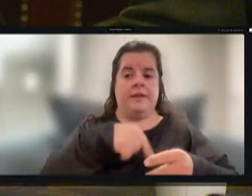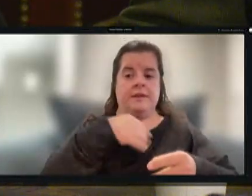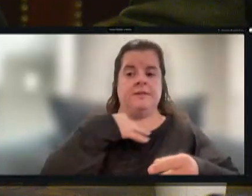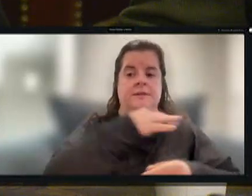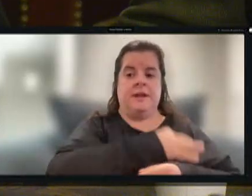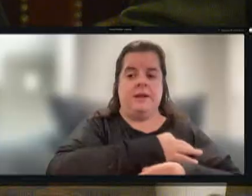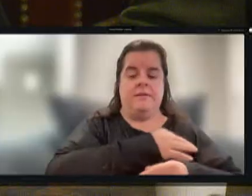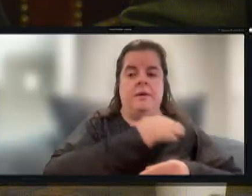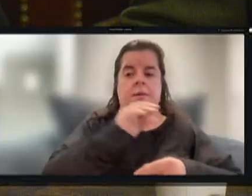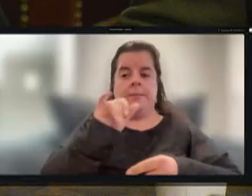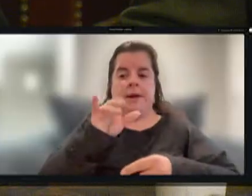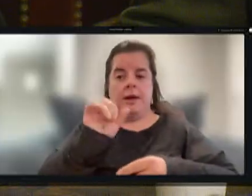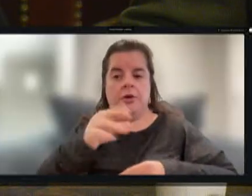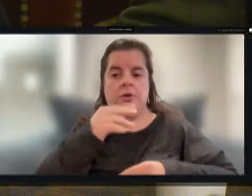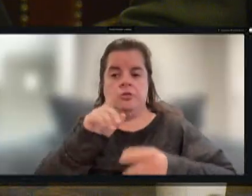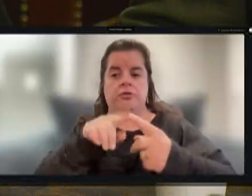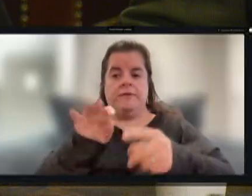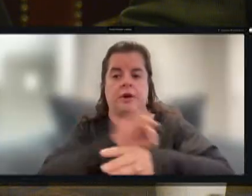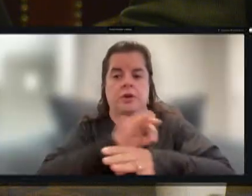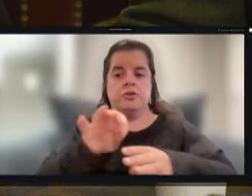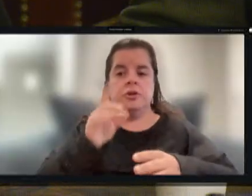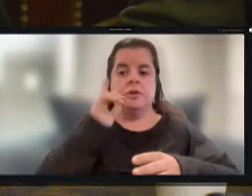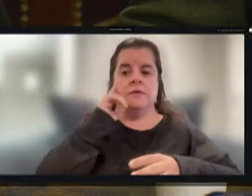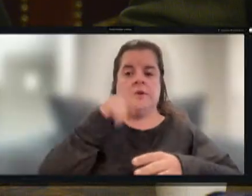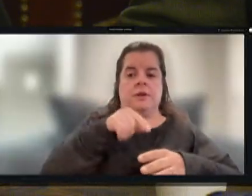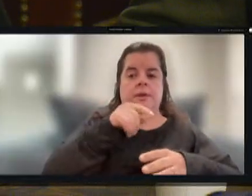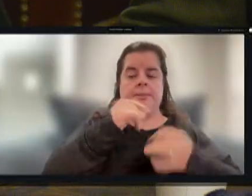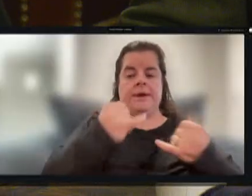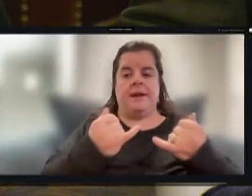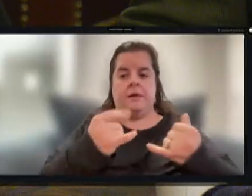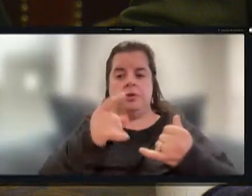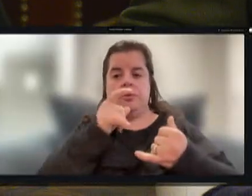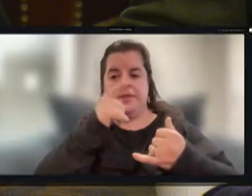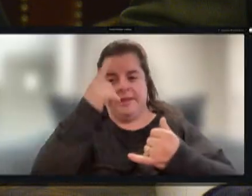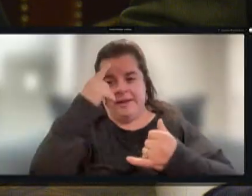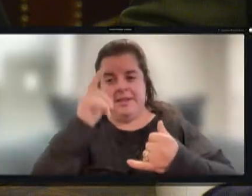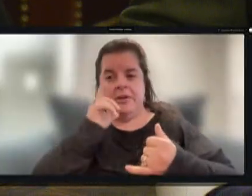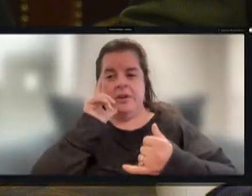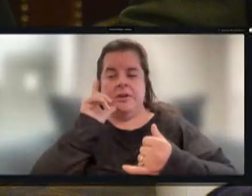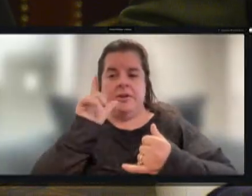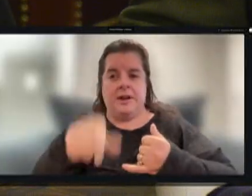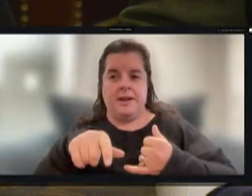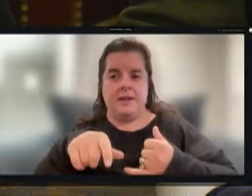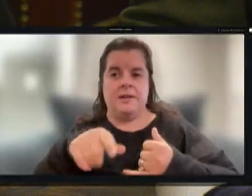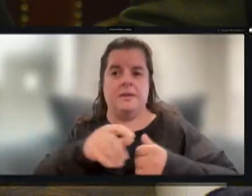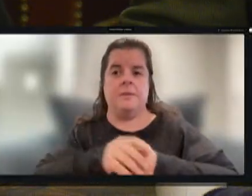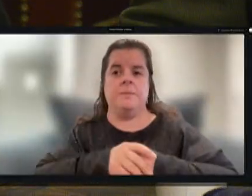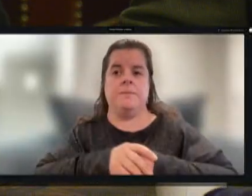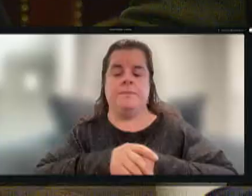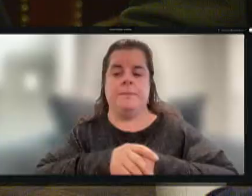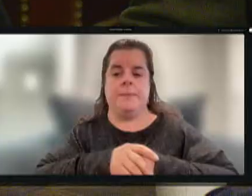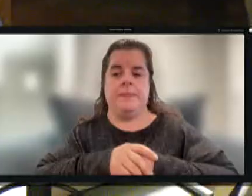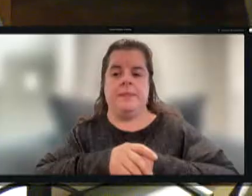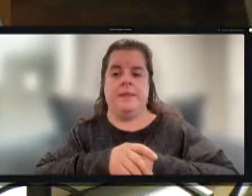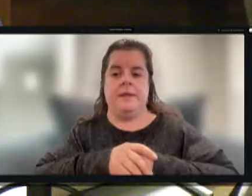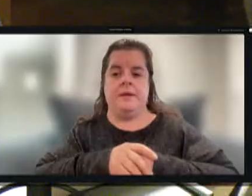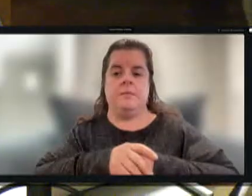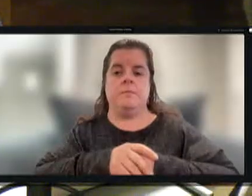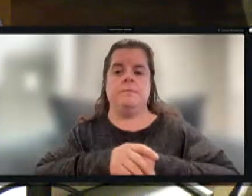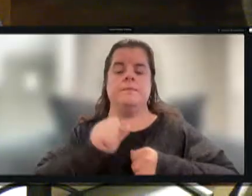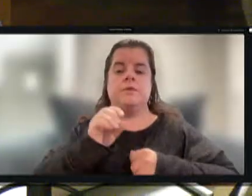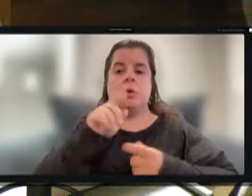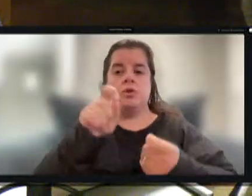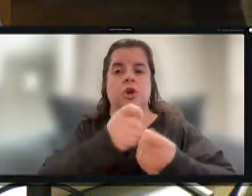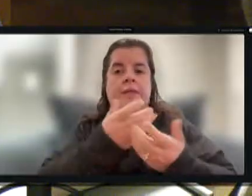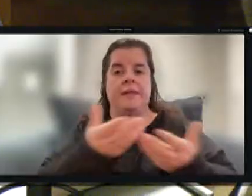in the office of the mayor, but now you think that they're not so necessary in that position. I just want to make sure I'm understanding. Sure. So certain things, as we mentioned,